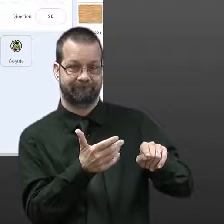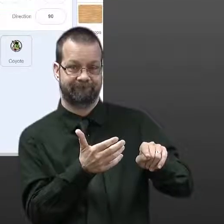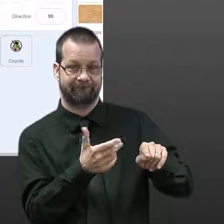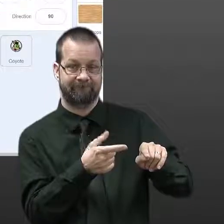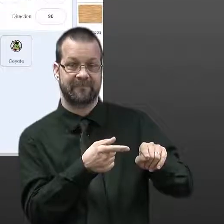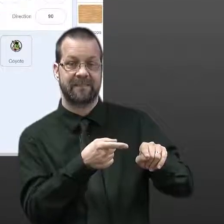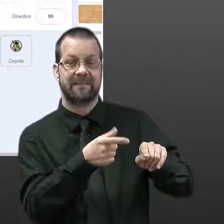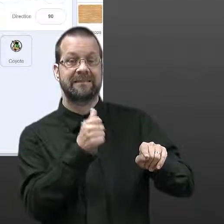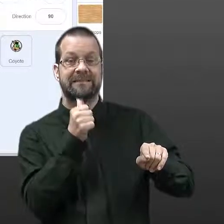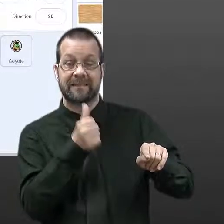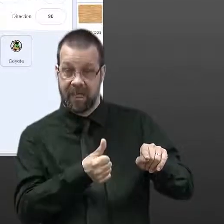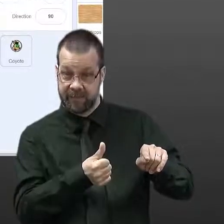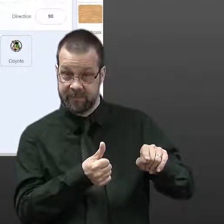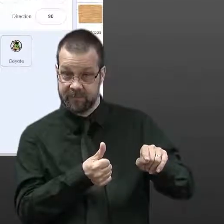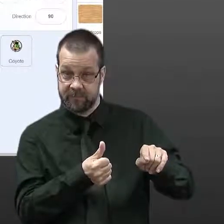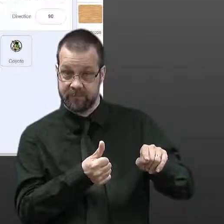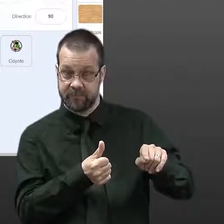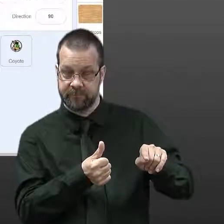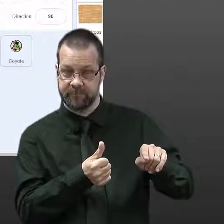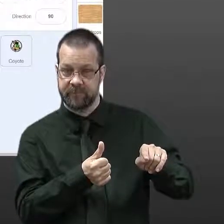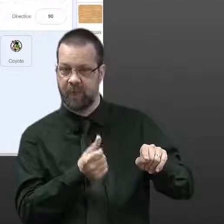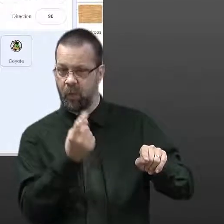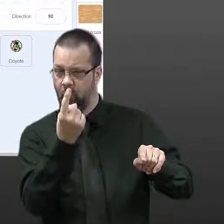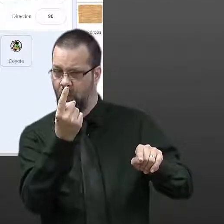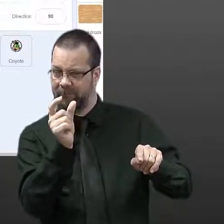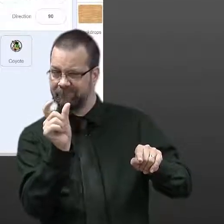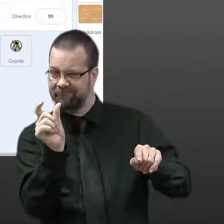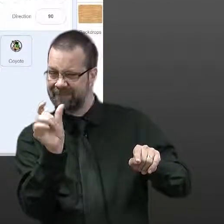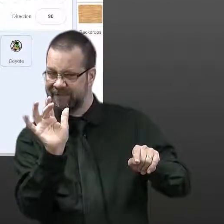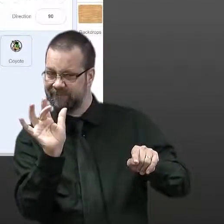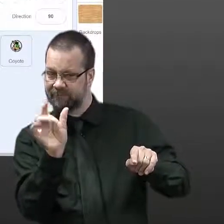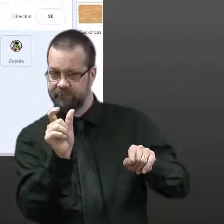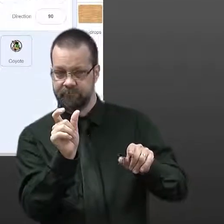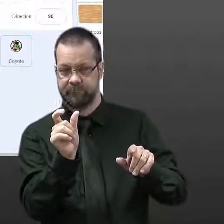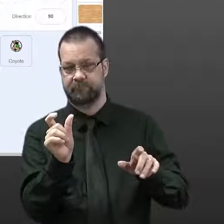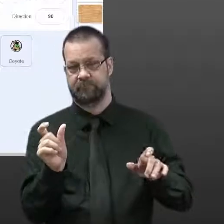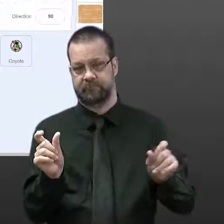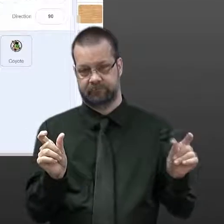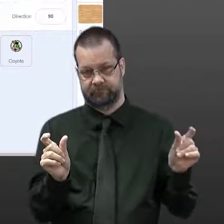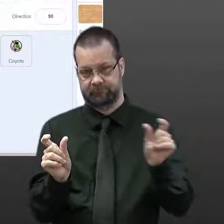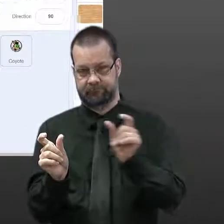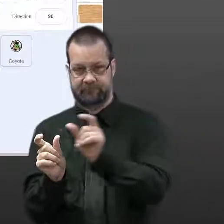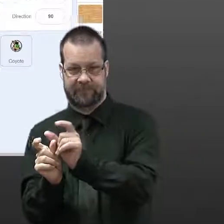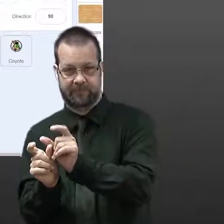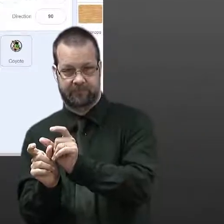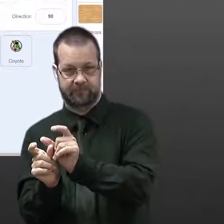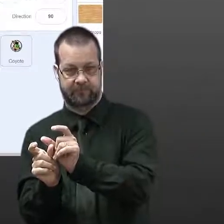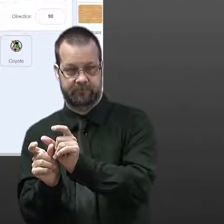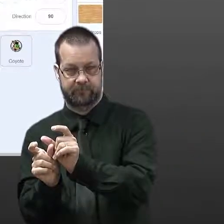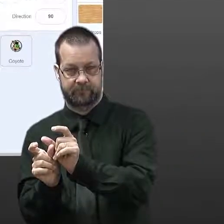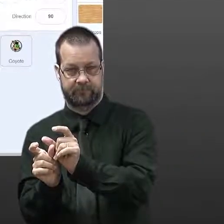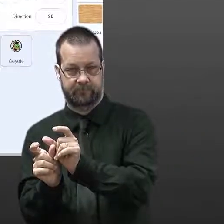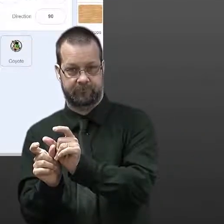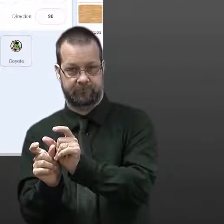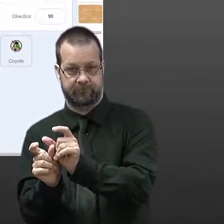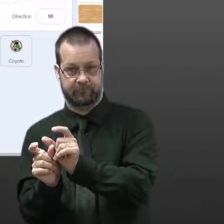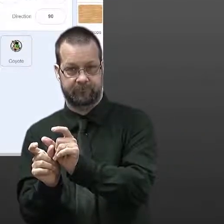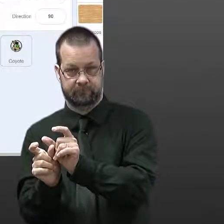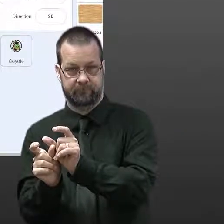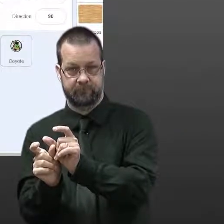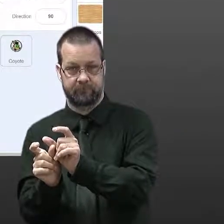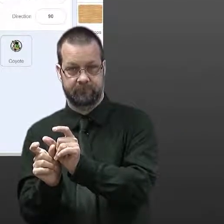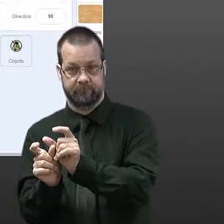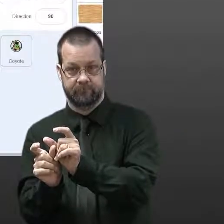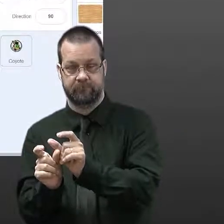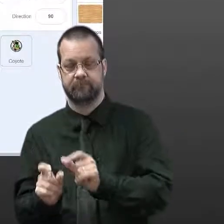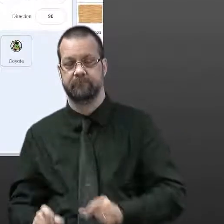another logical operator that says not. This one only has one pointy space on it, and we